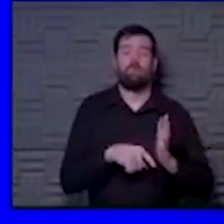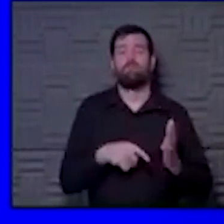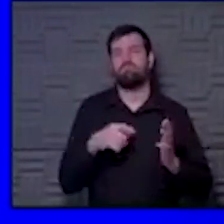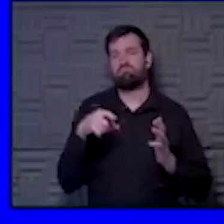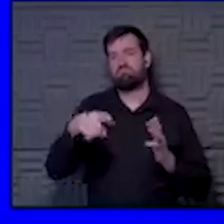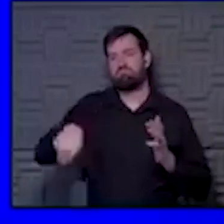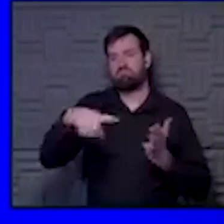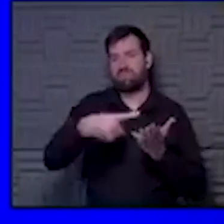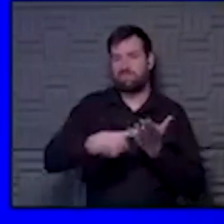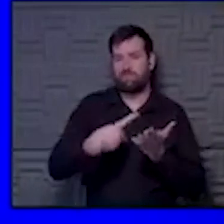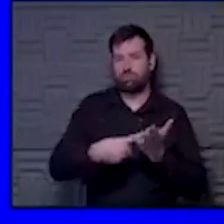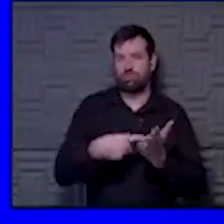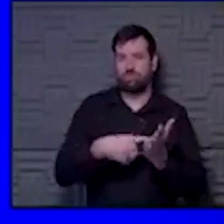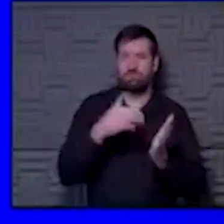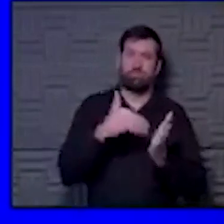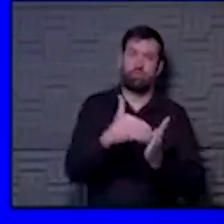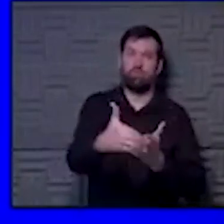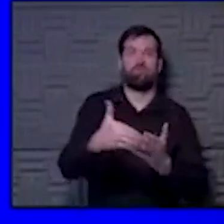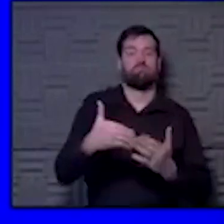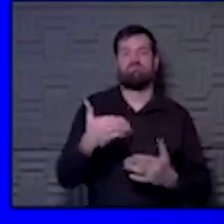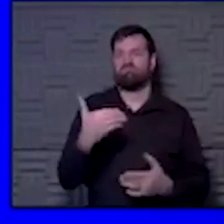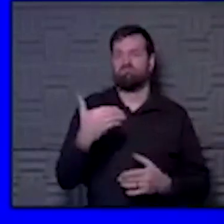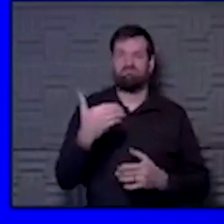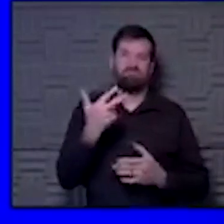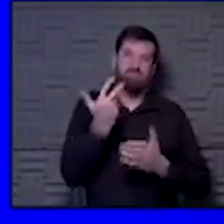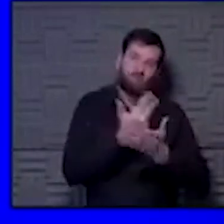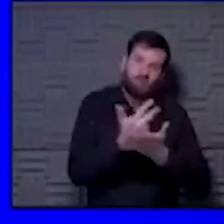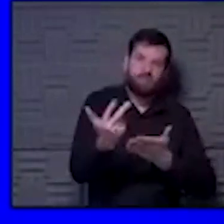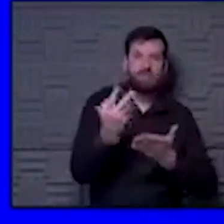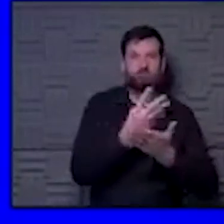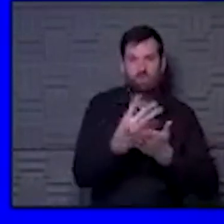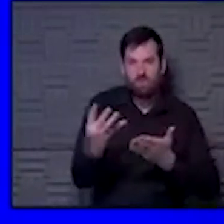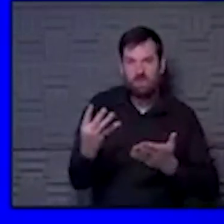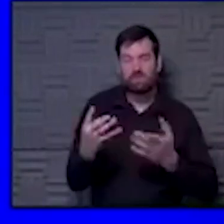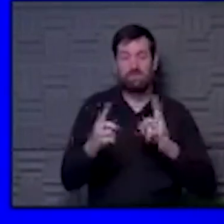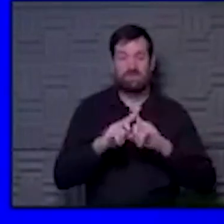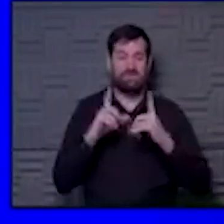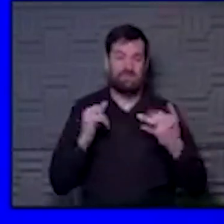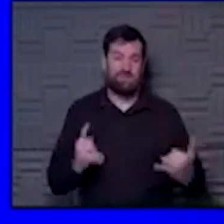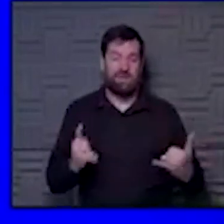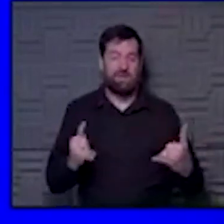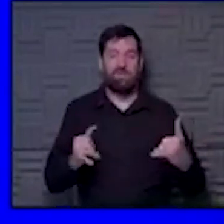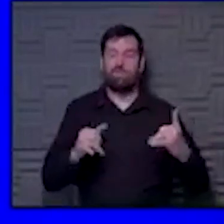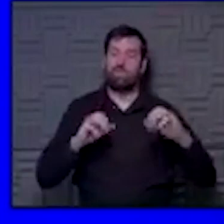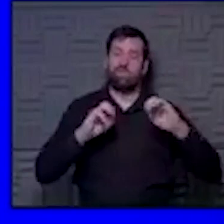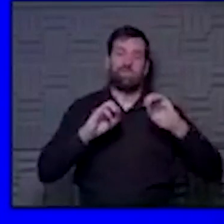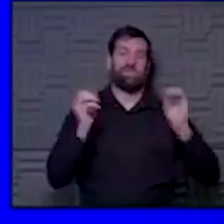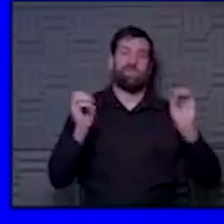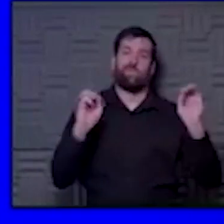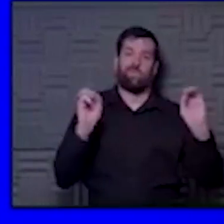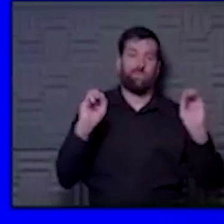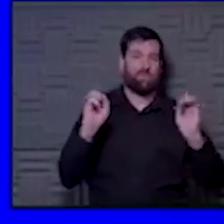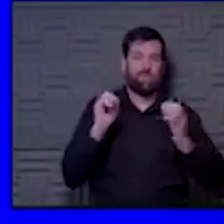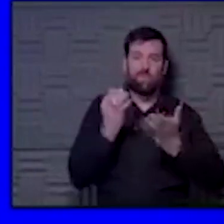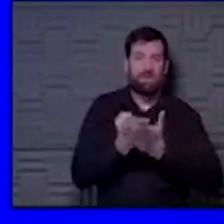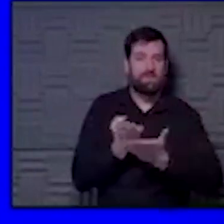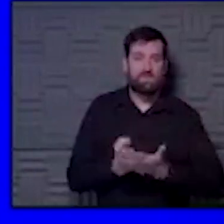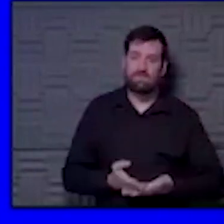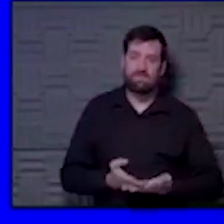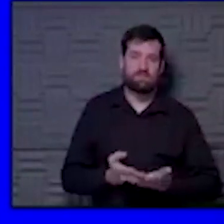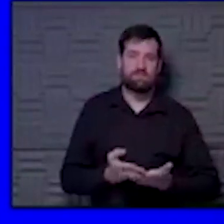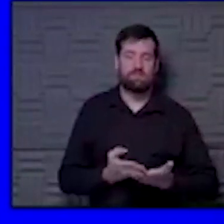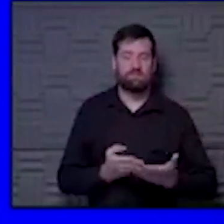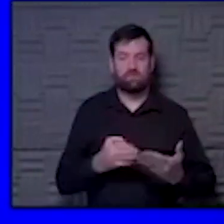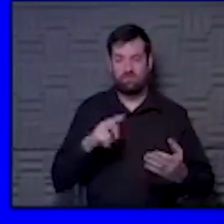discussions occur, every 3 or 4 weeks. But at this point in time, there's no evidence that